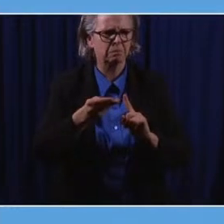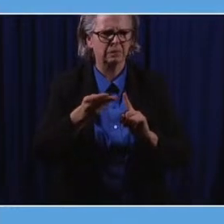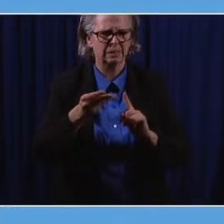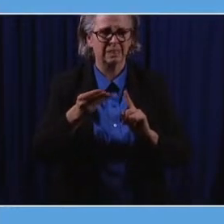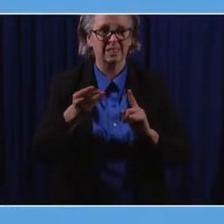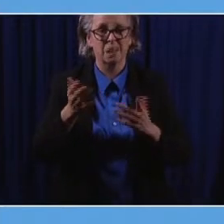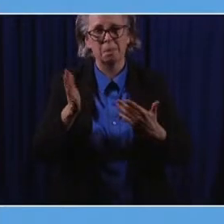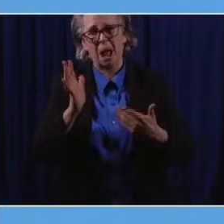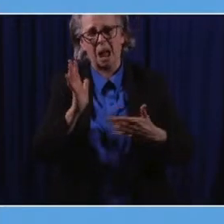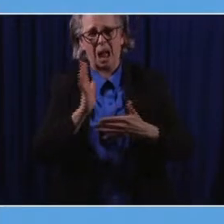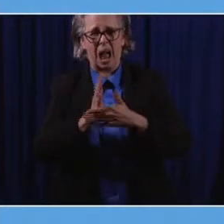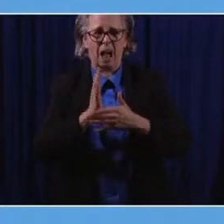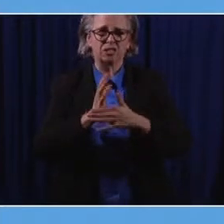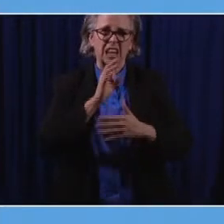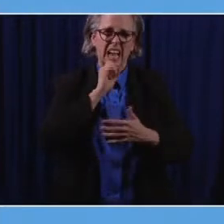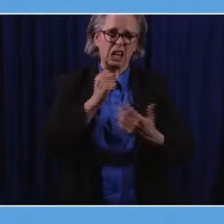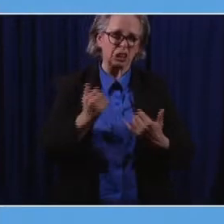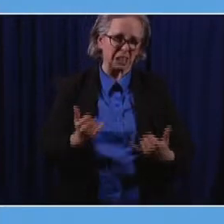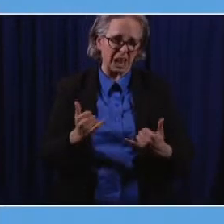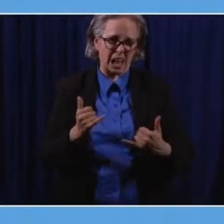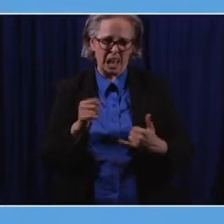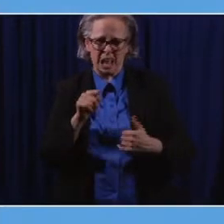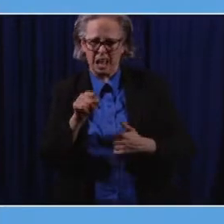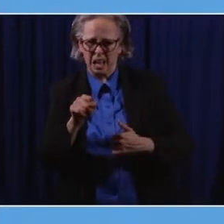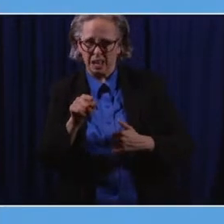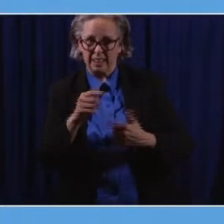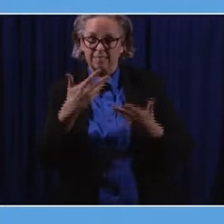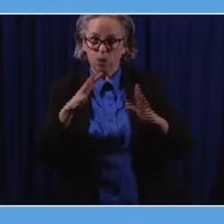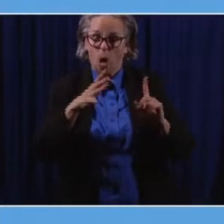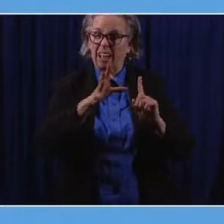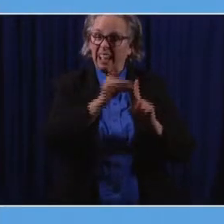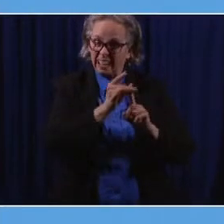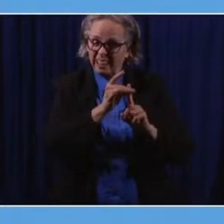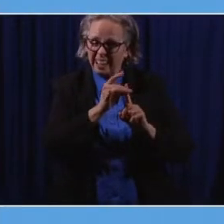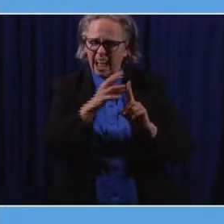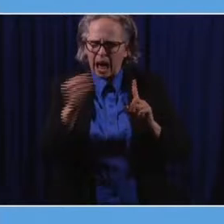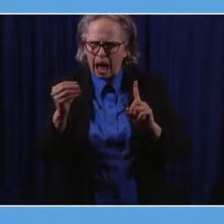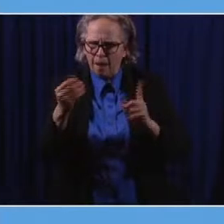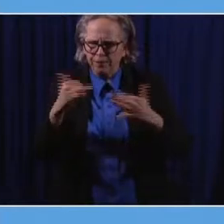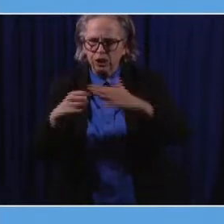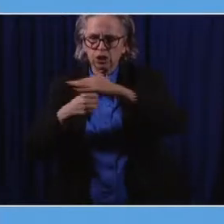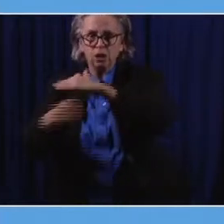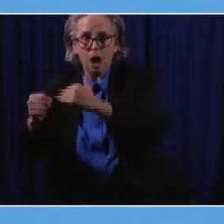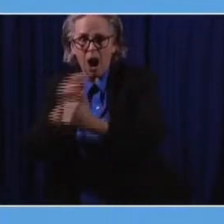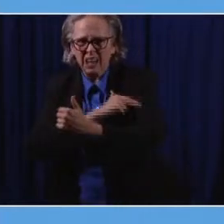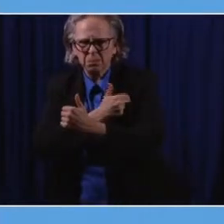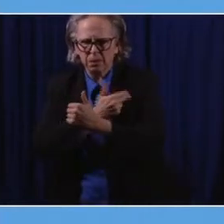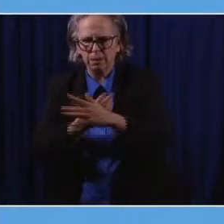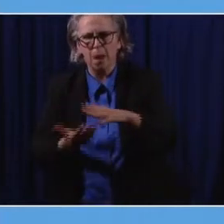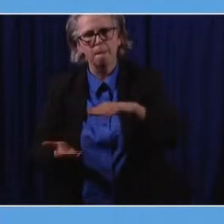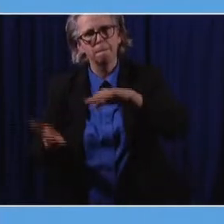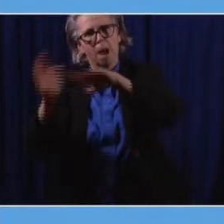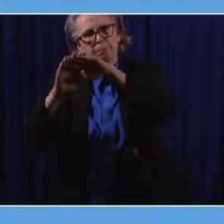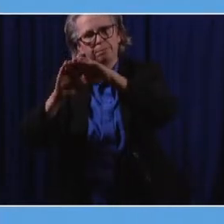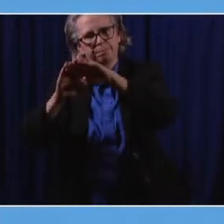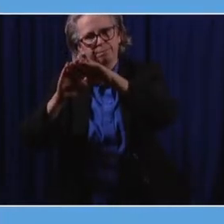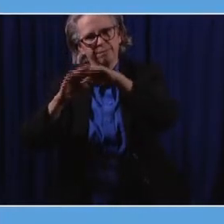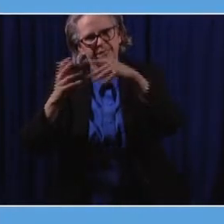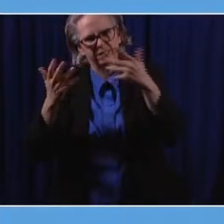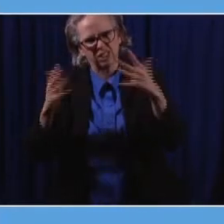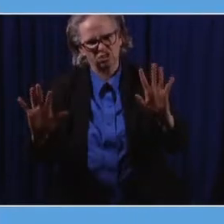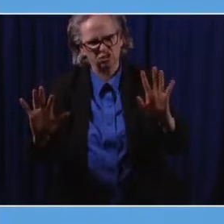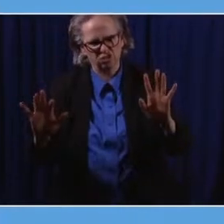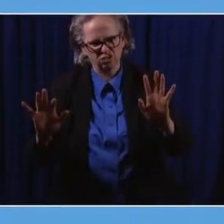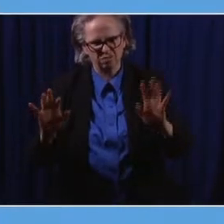unfortunately, so is the average age of hospitalizations. So this is a relatively new trend. In fact, in recent weeks, Ohioans 60